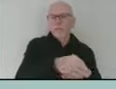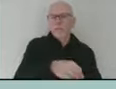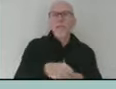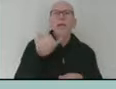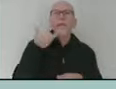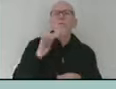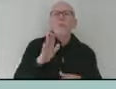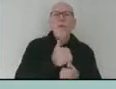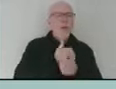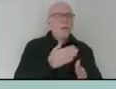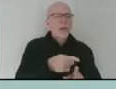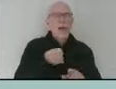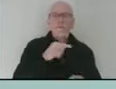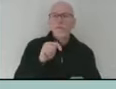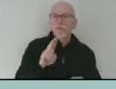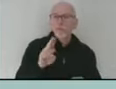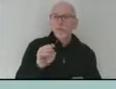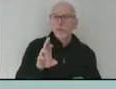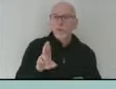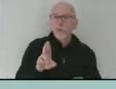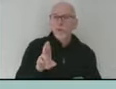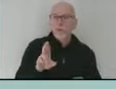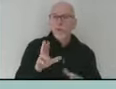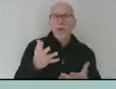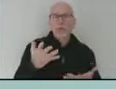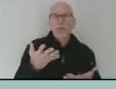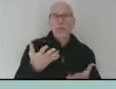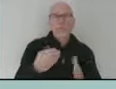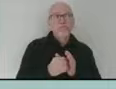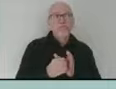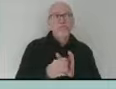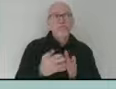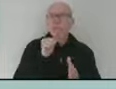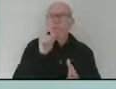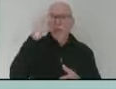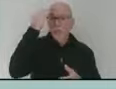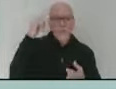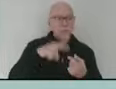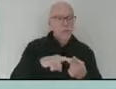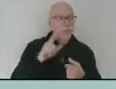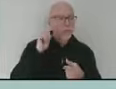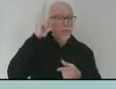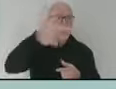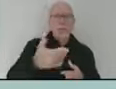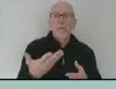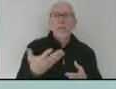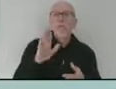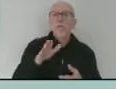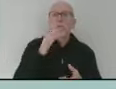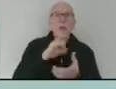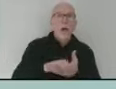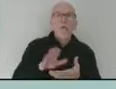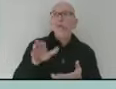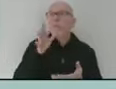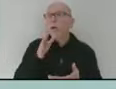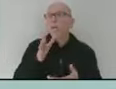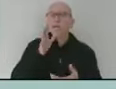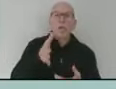loved one had a growing tumor that could not be discovered for 2 to 3 months? Or imagine if your wife, your mother, your